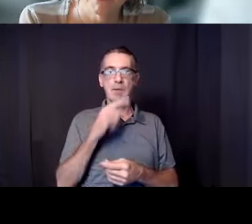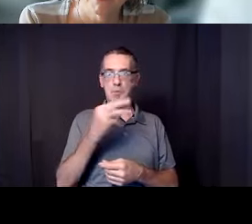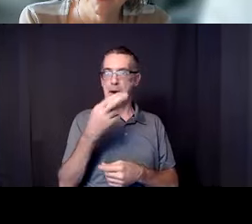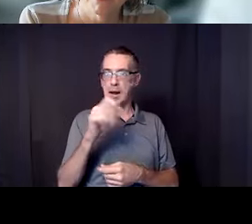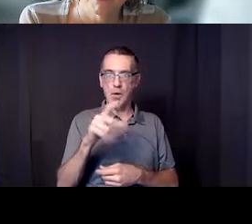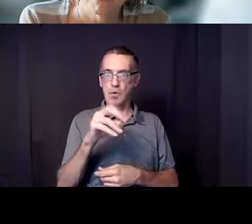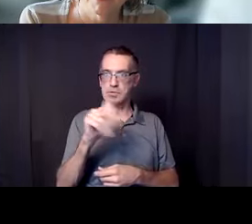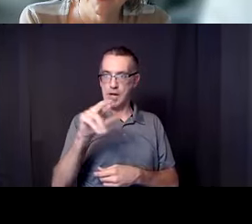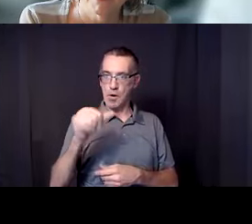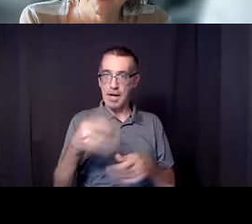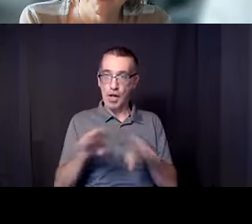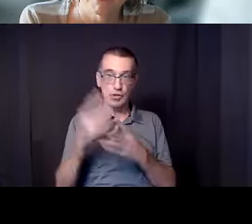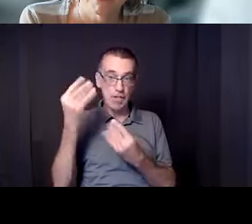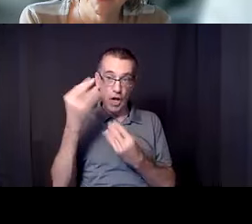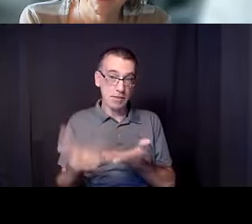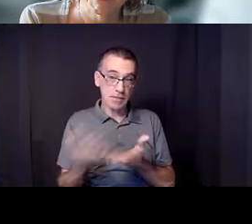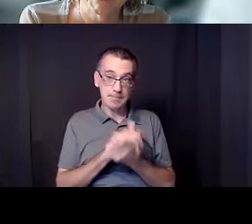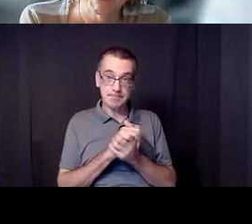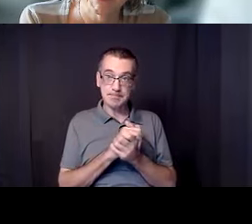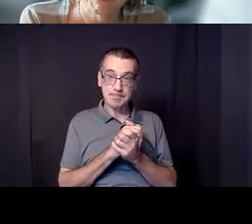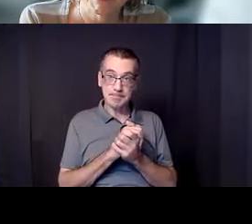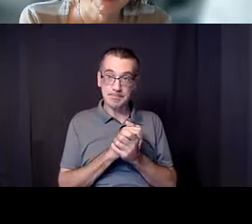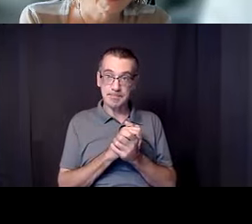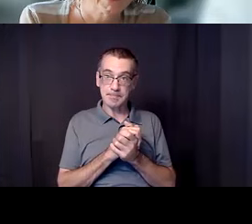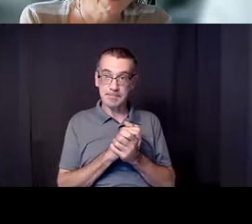Sarah have any closing thoughts.